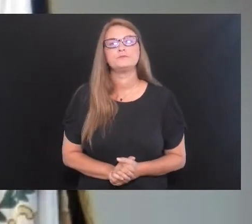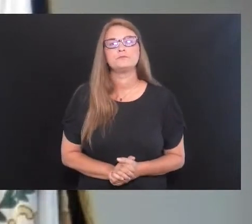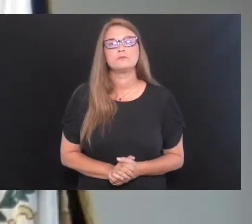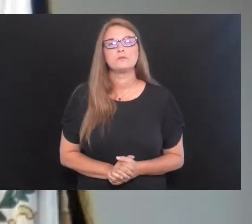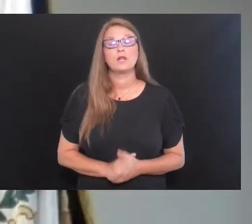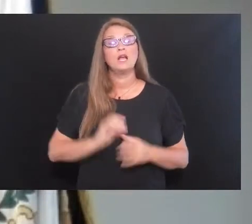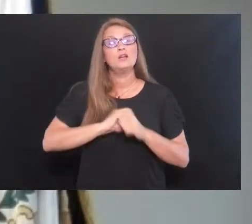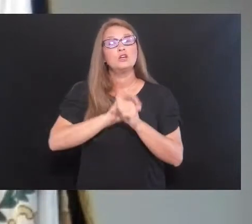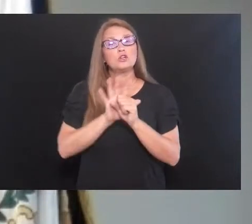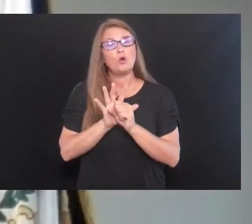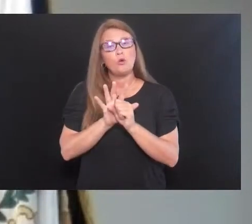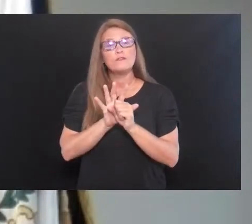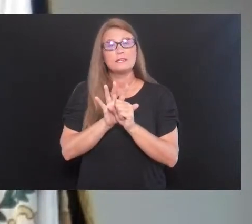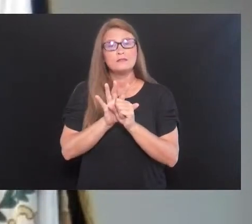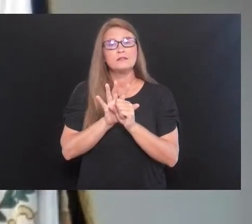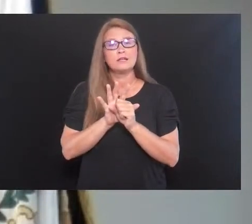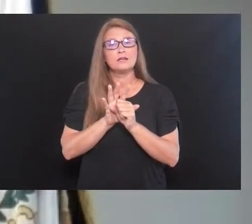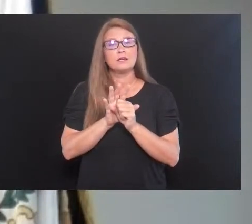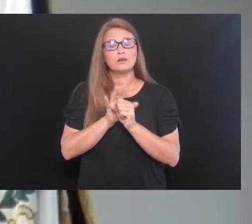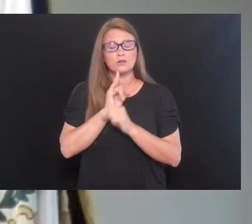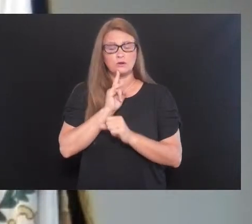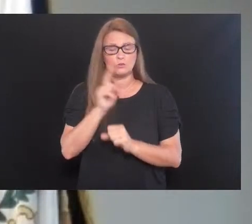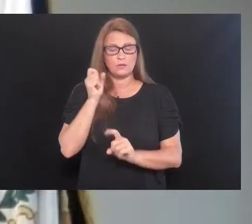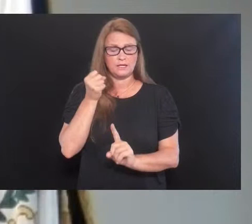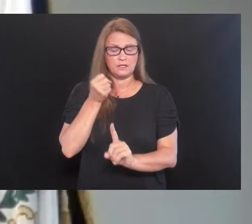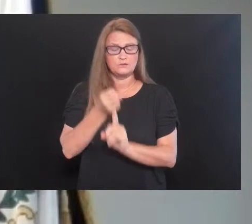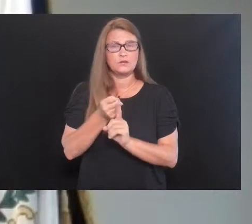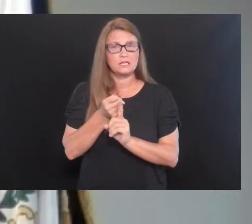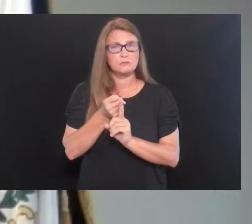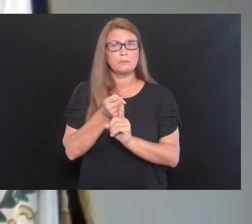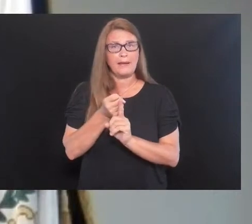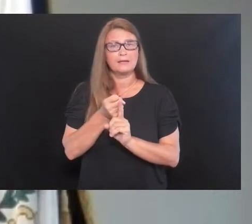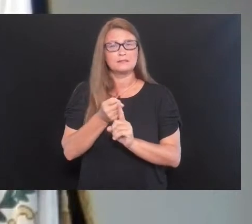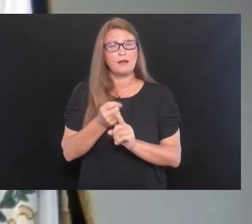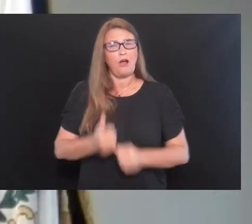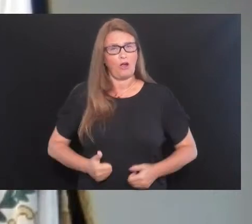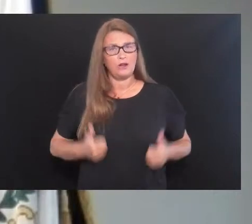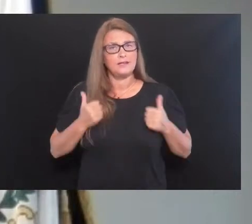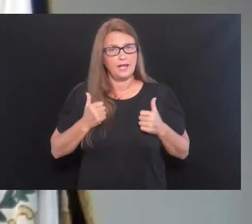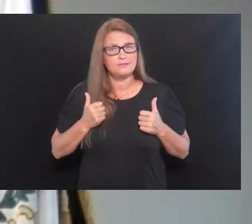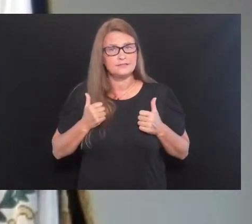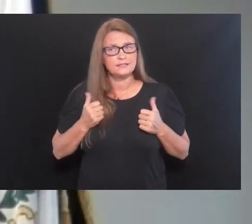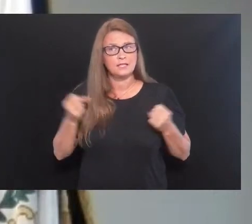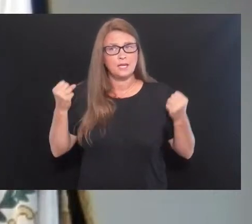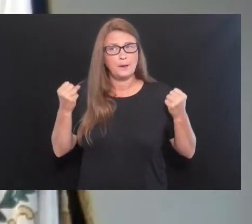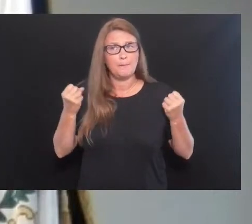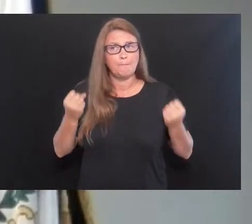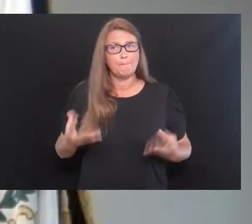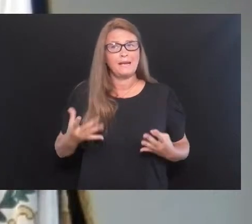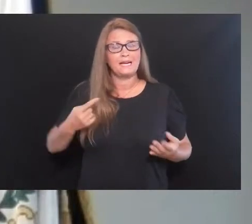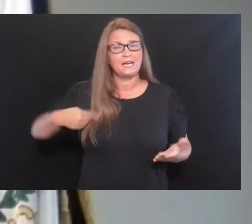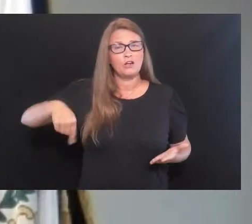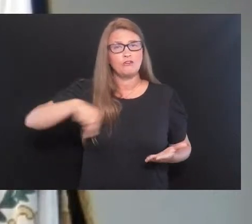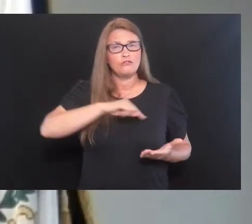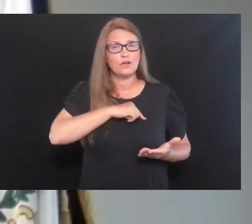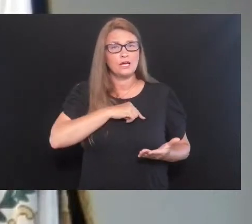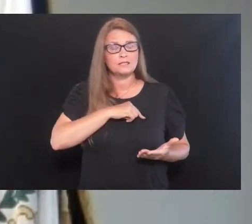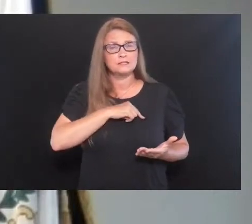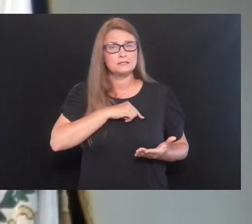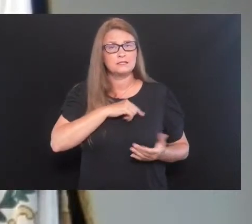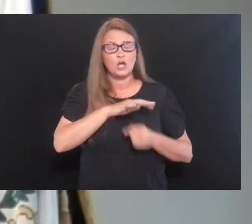COVID pandemic has had a major effect on all of our lives. Many of us are facing challenges that can be